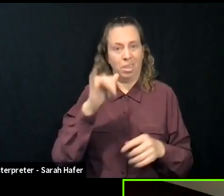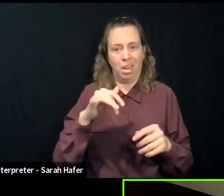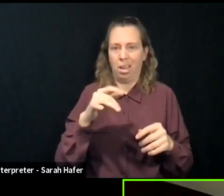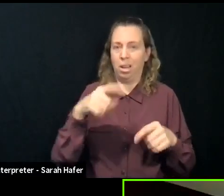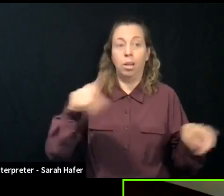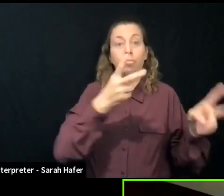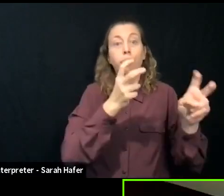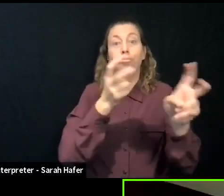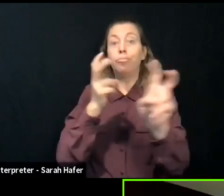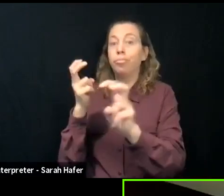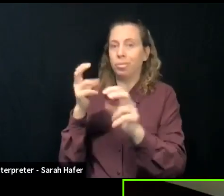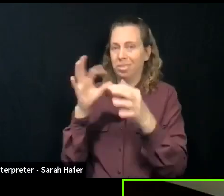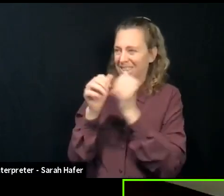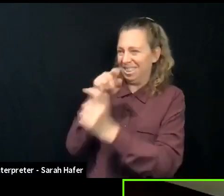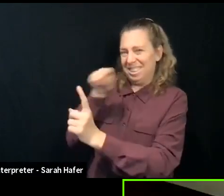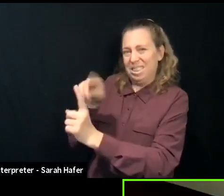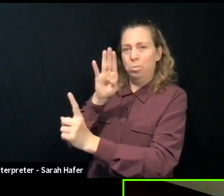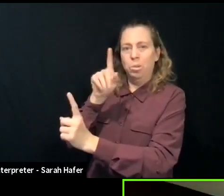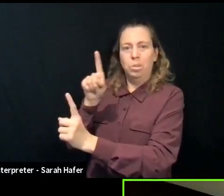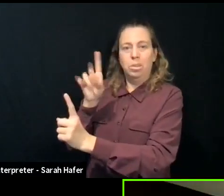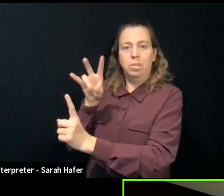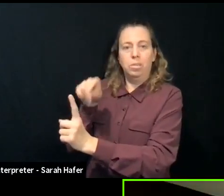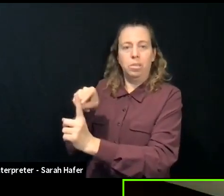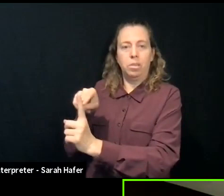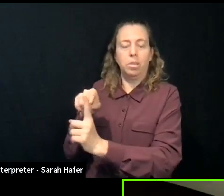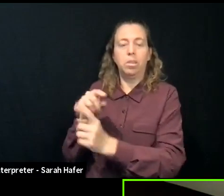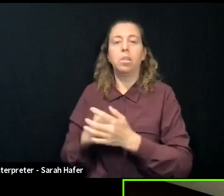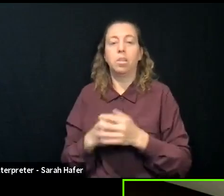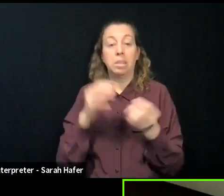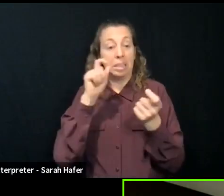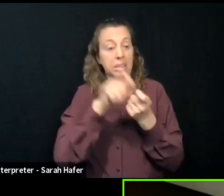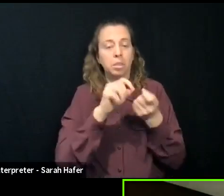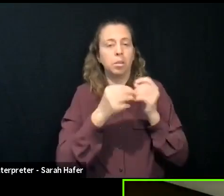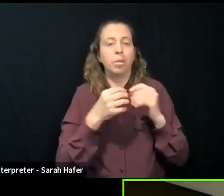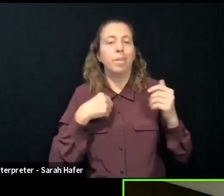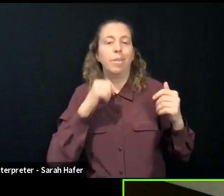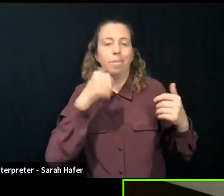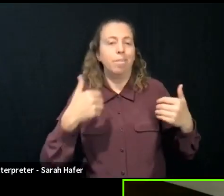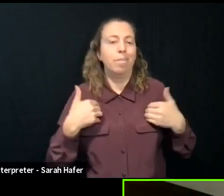many, many, probably something like 100 or more.